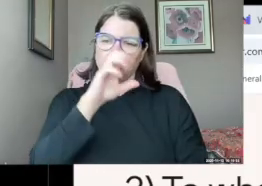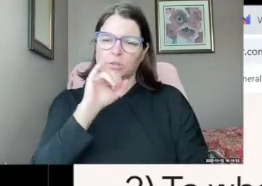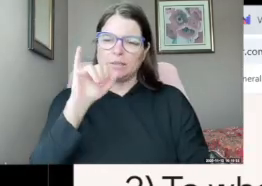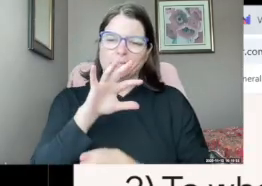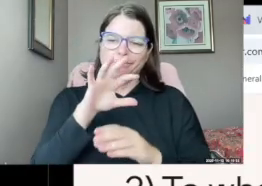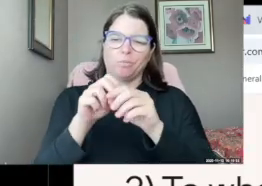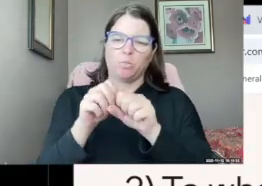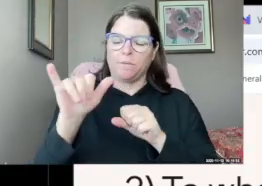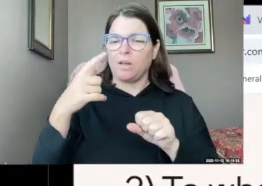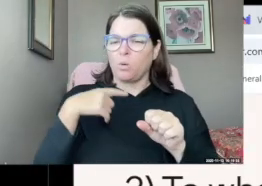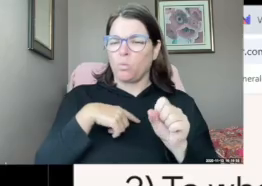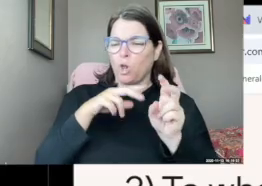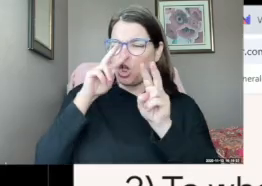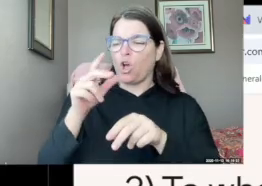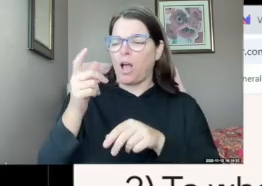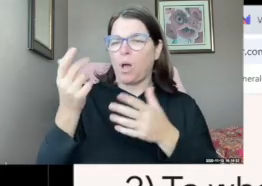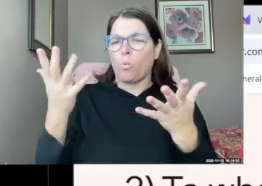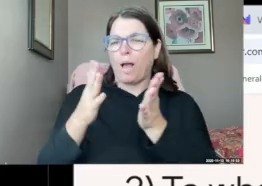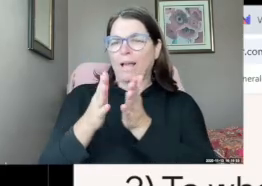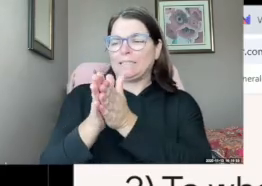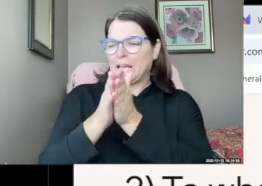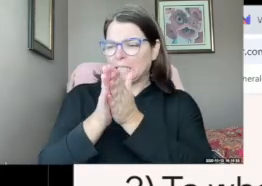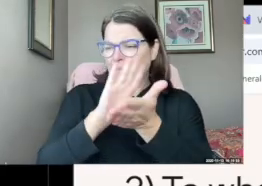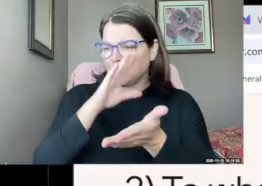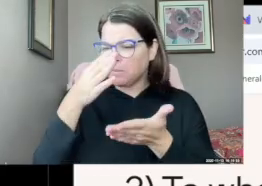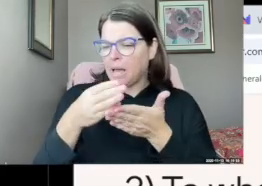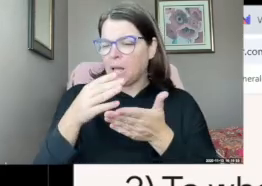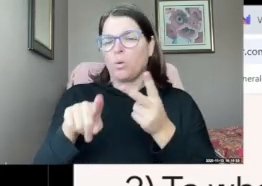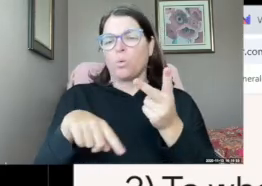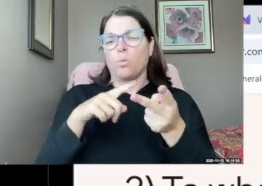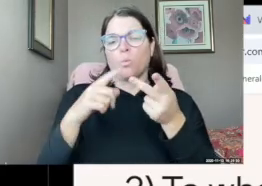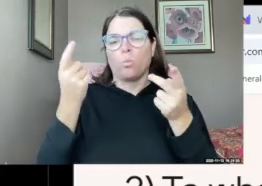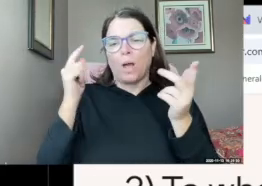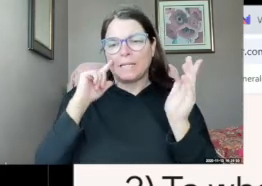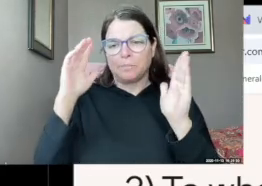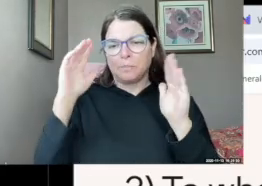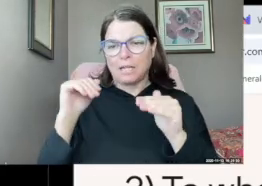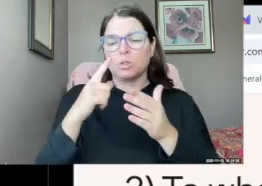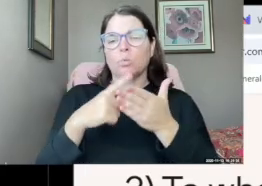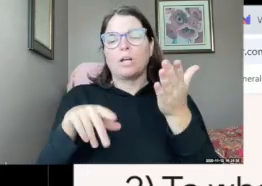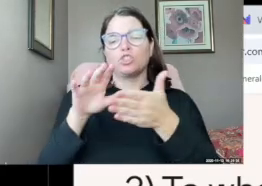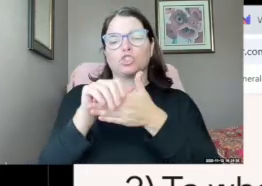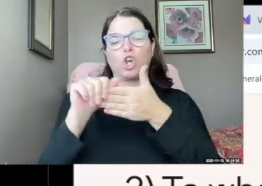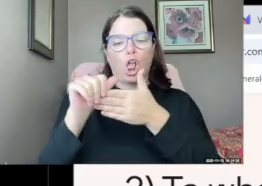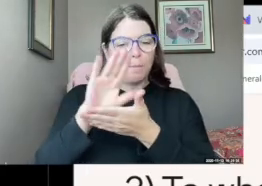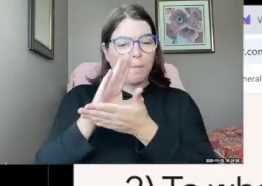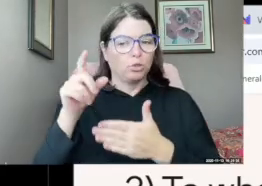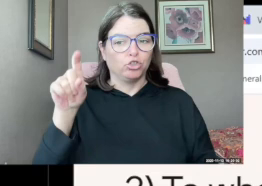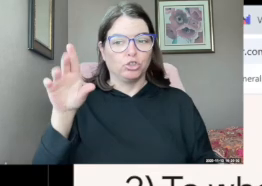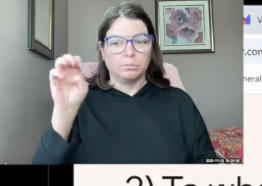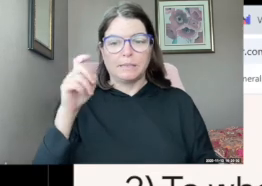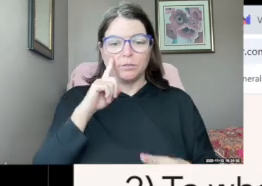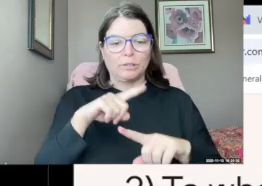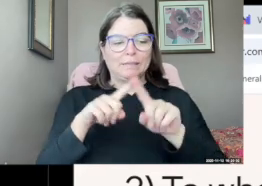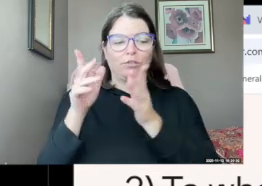assumptions that go into it. We look at everything from what the incentive amounts are, what the expectation is, or what the dollar